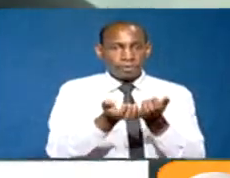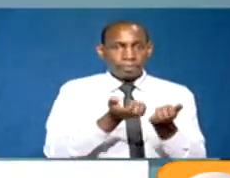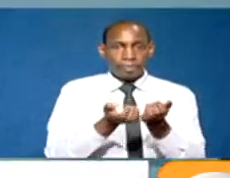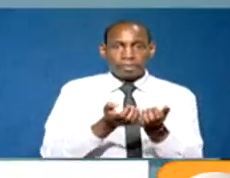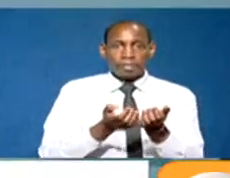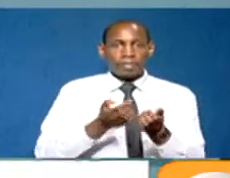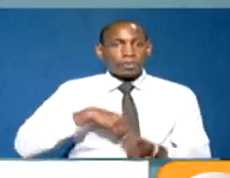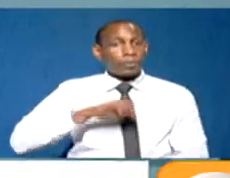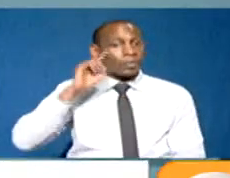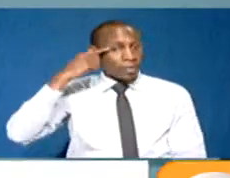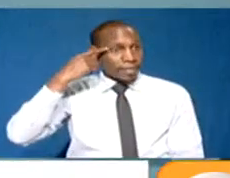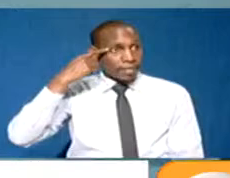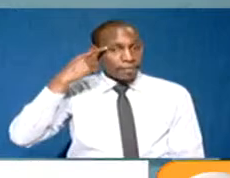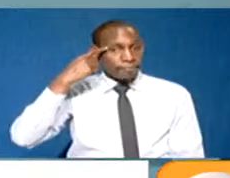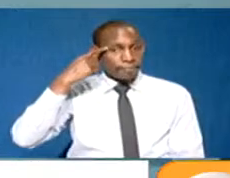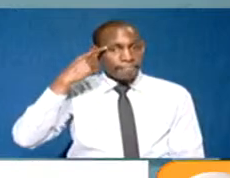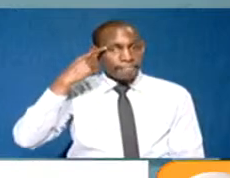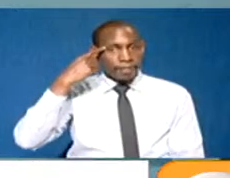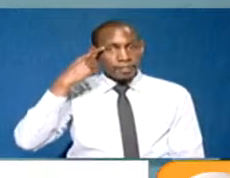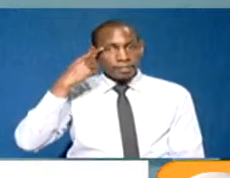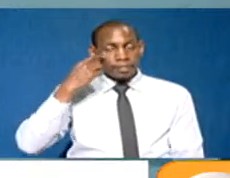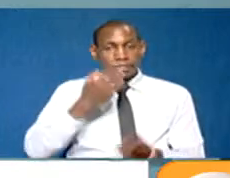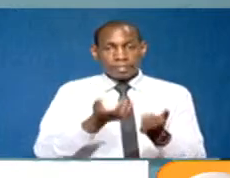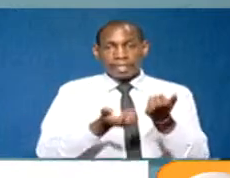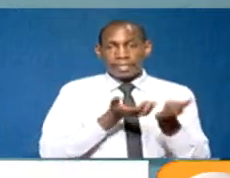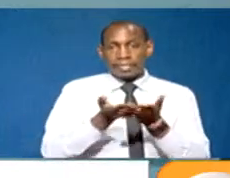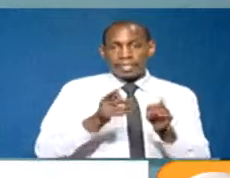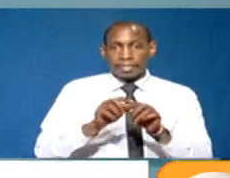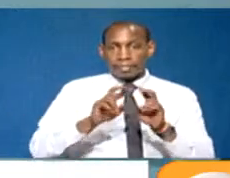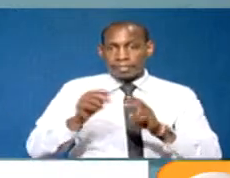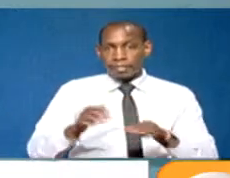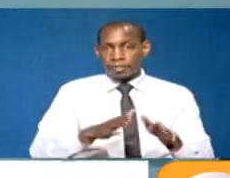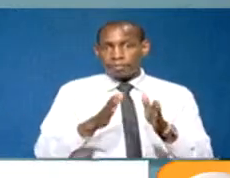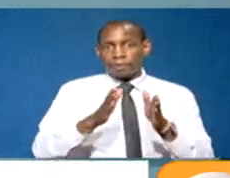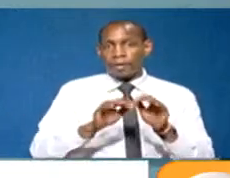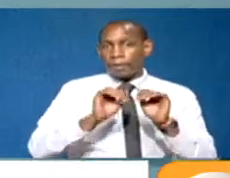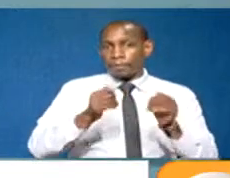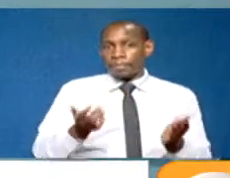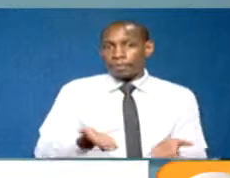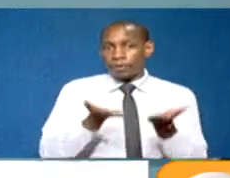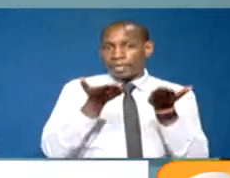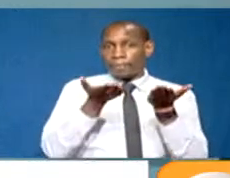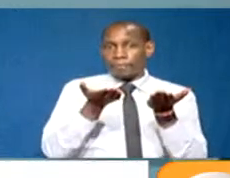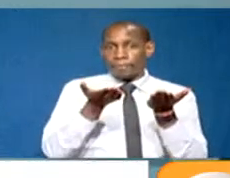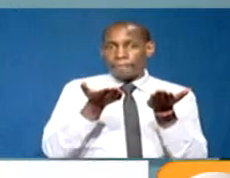feel need this service and are looking for ways that they can improve